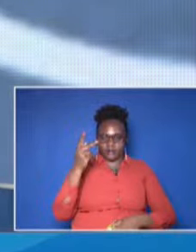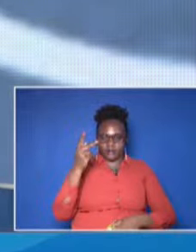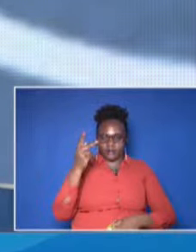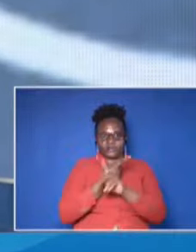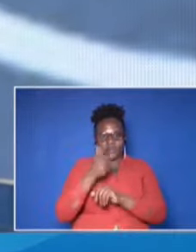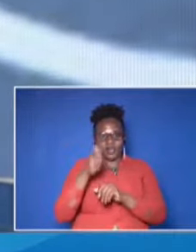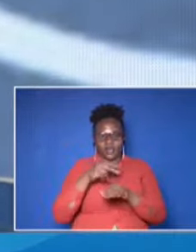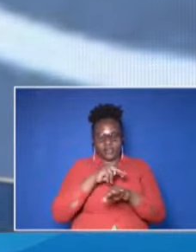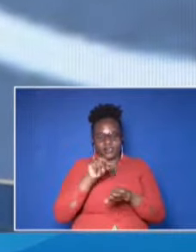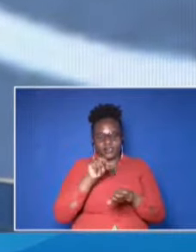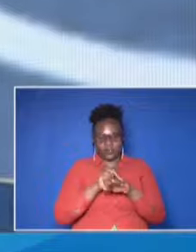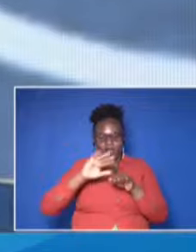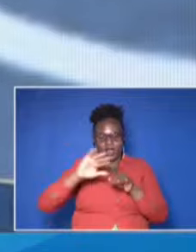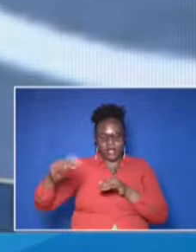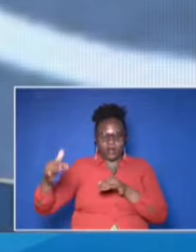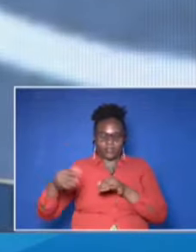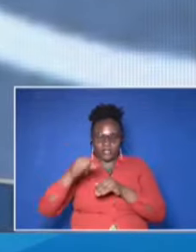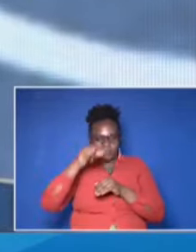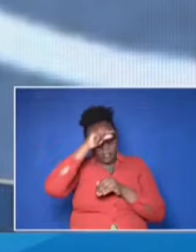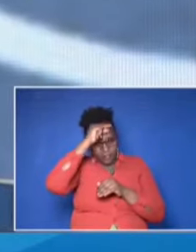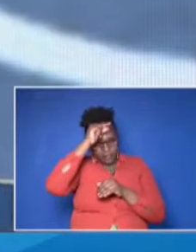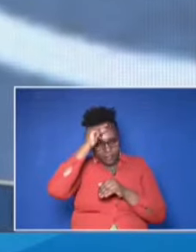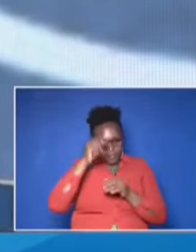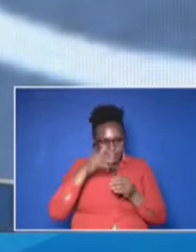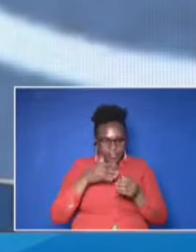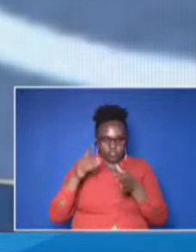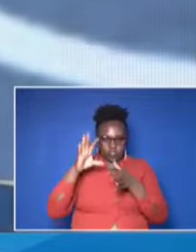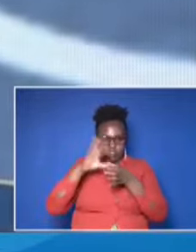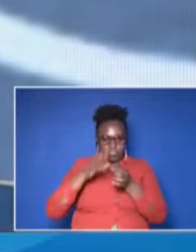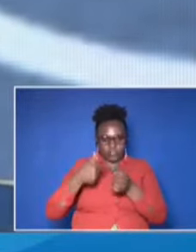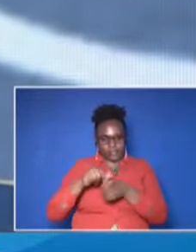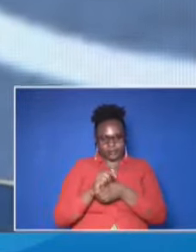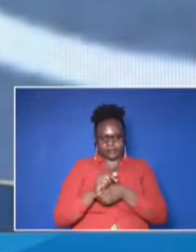president County government leaders join